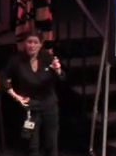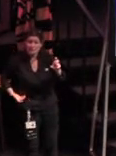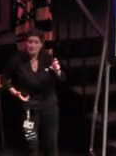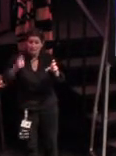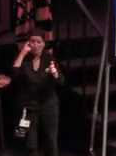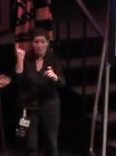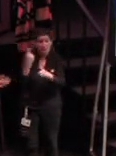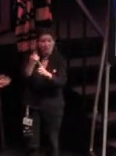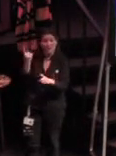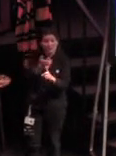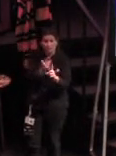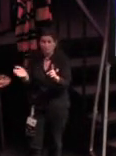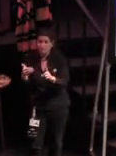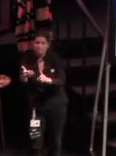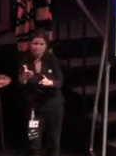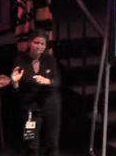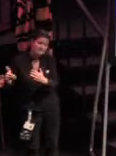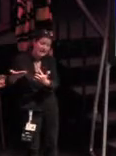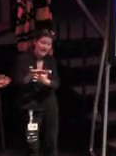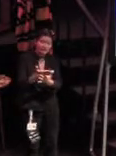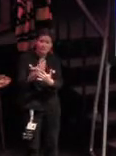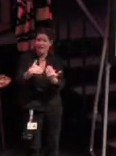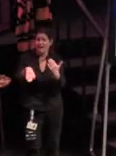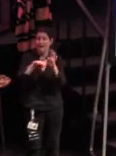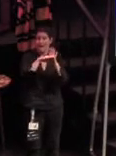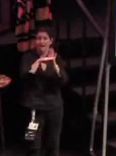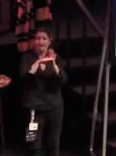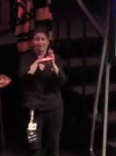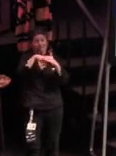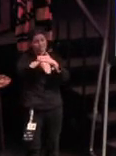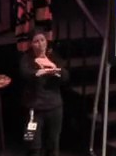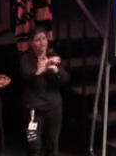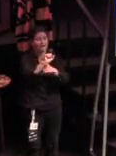shortcut, great. So I could get an entry-level job with business in the title and then set up a company.